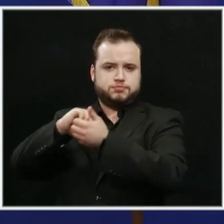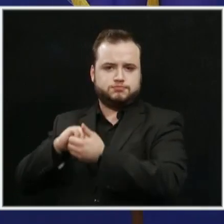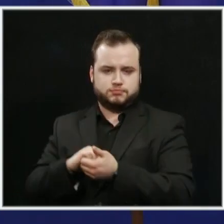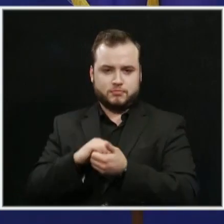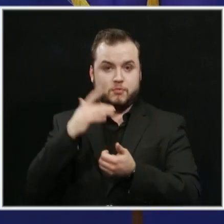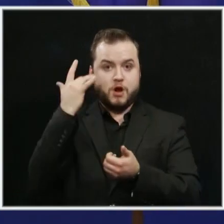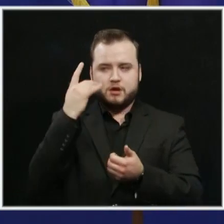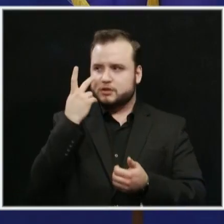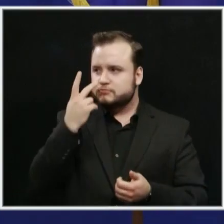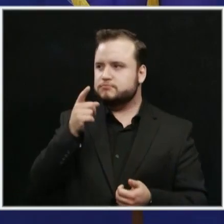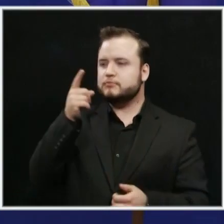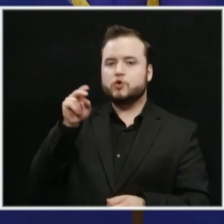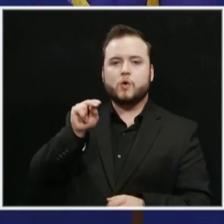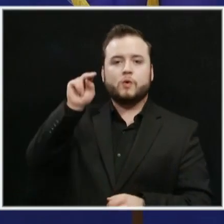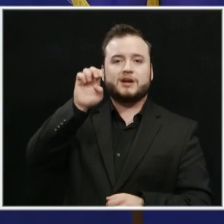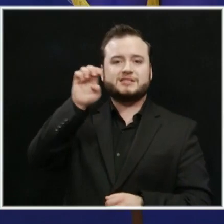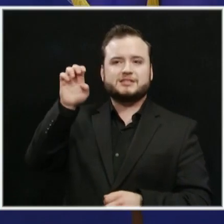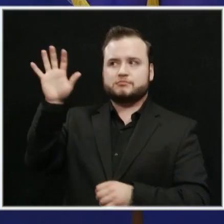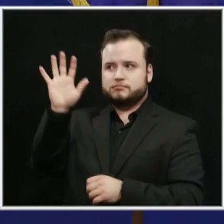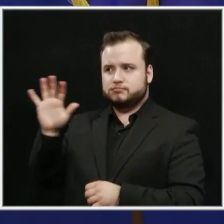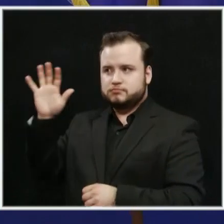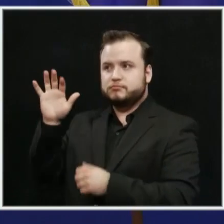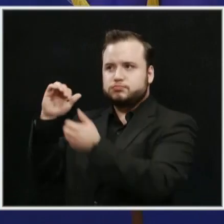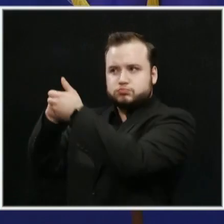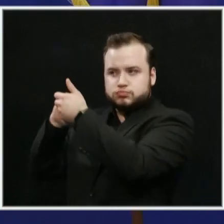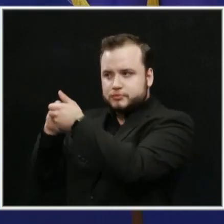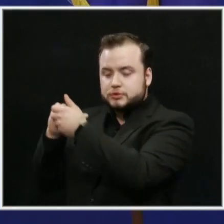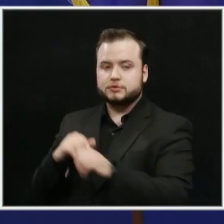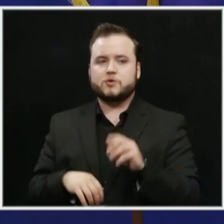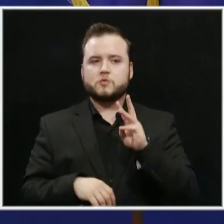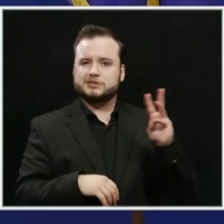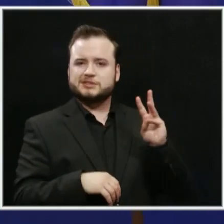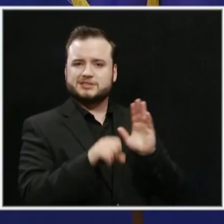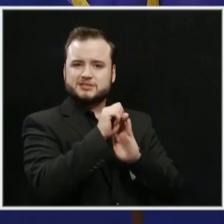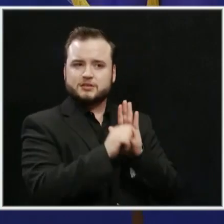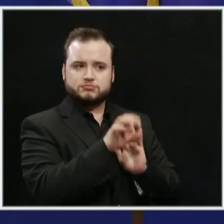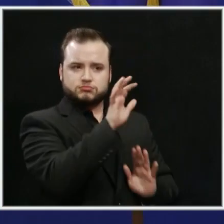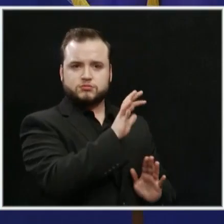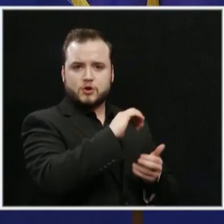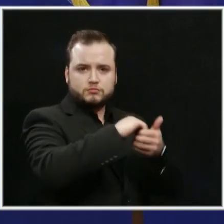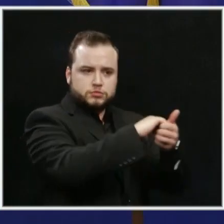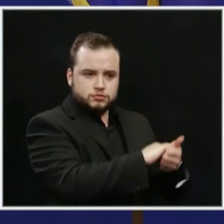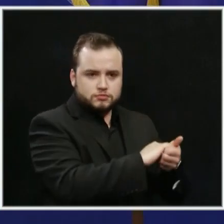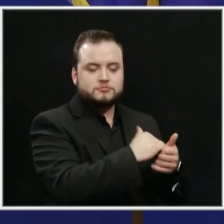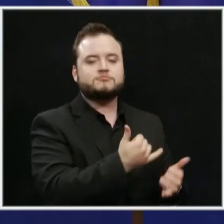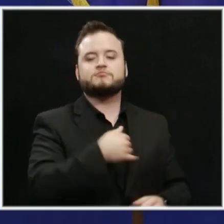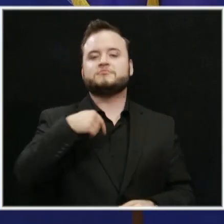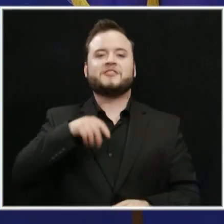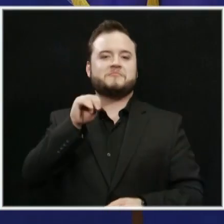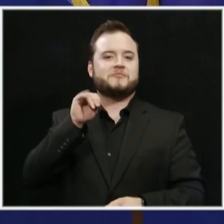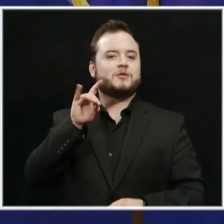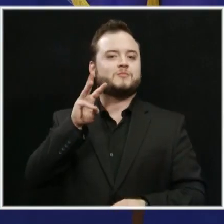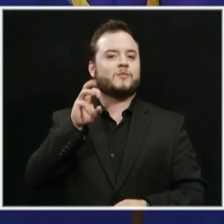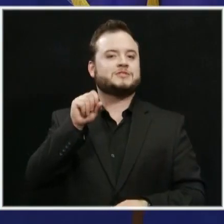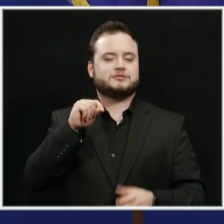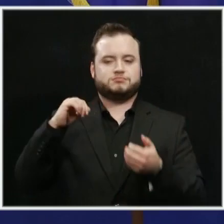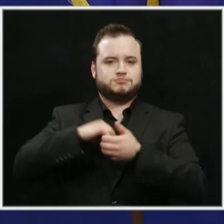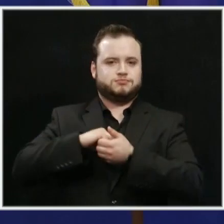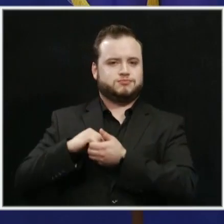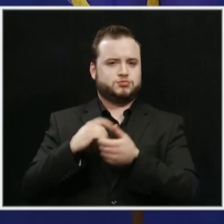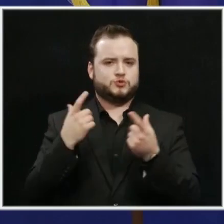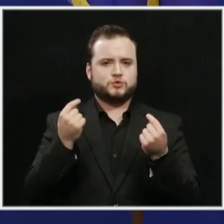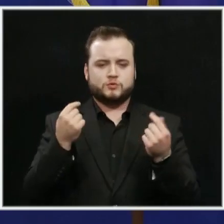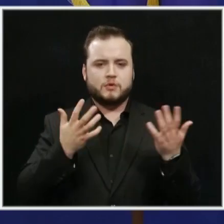some of this. The purpose of it is the governors have been sharing very extensively best practices, ideas, things that worked and didn't work, and